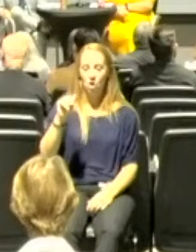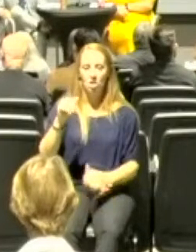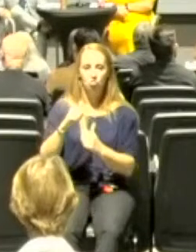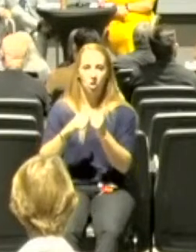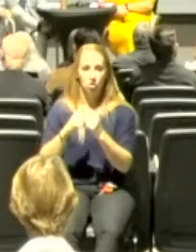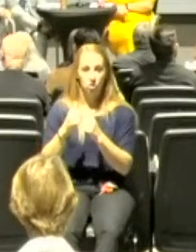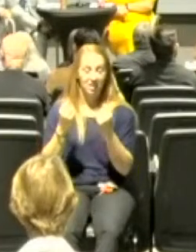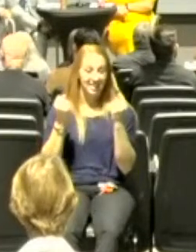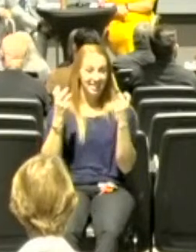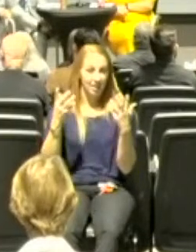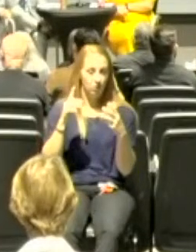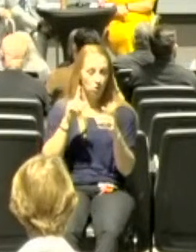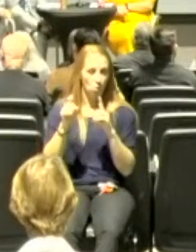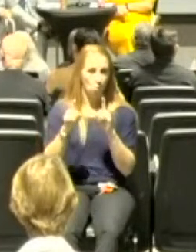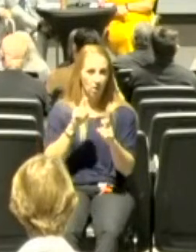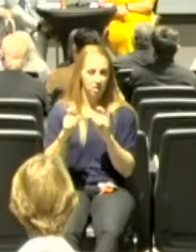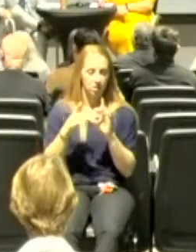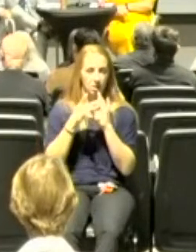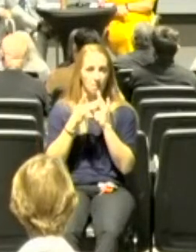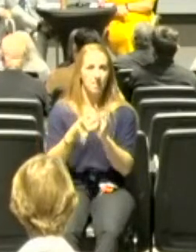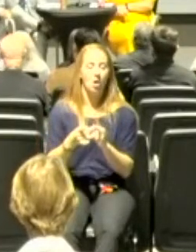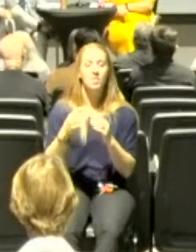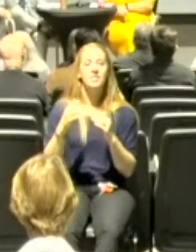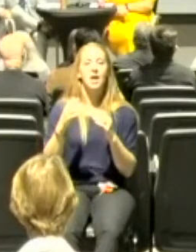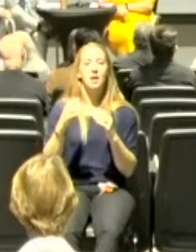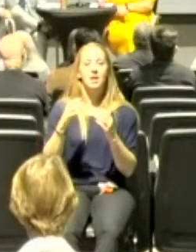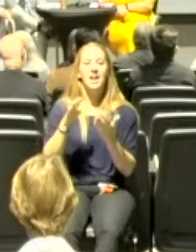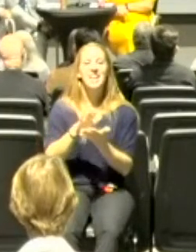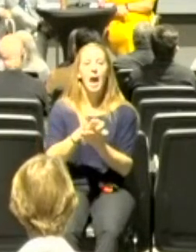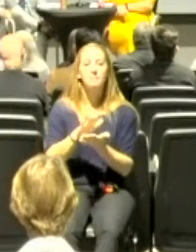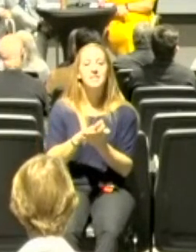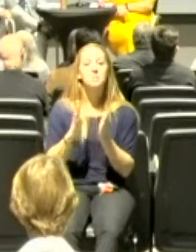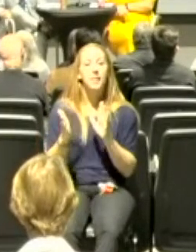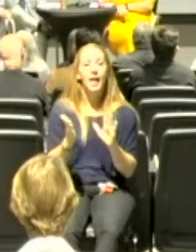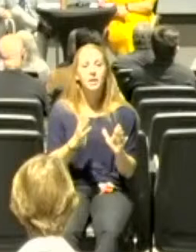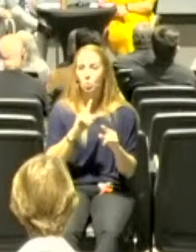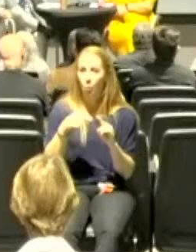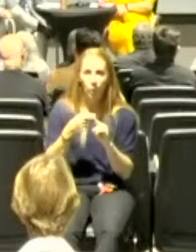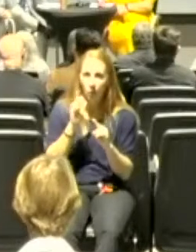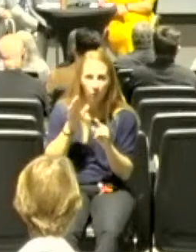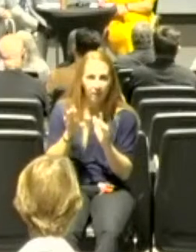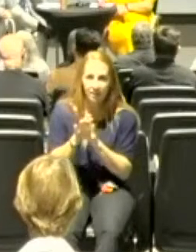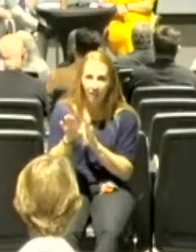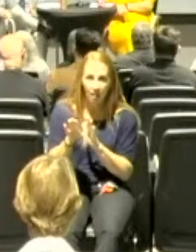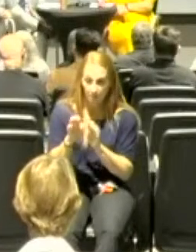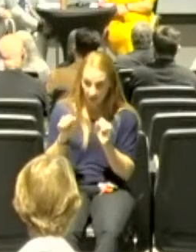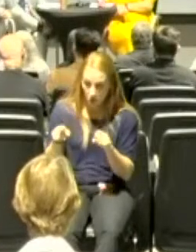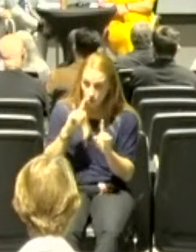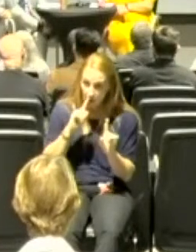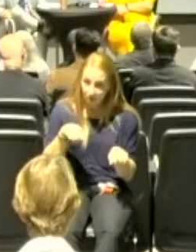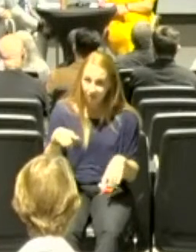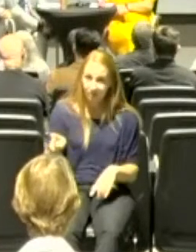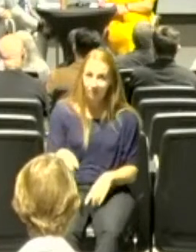questions around what the campus plans are. When are we gonna see some development? Can you speak to those?